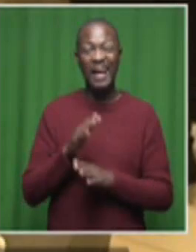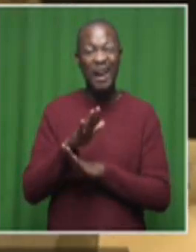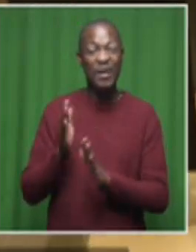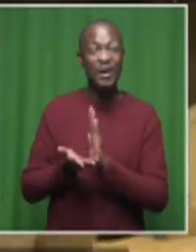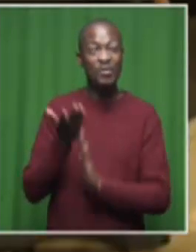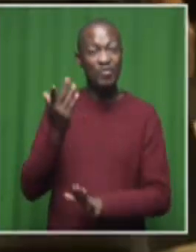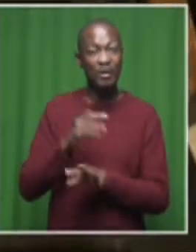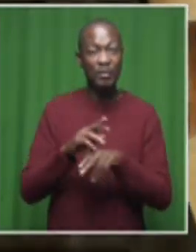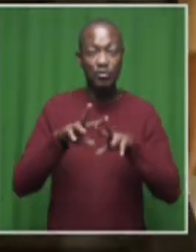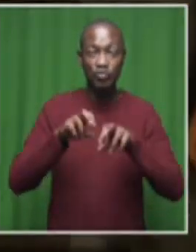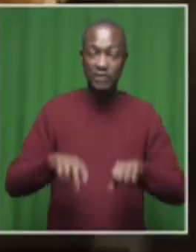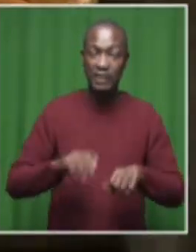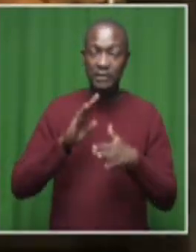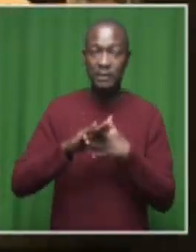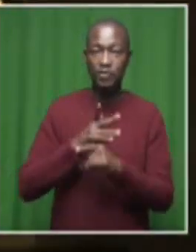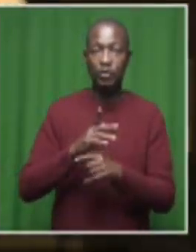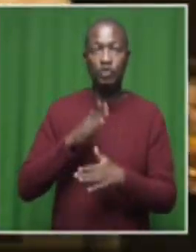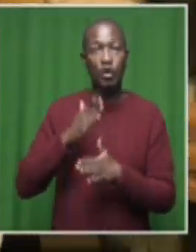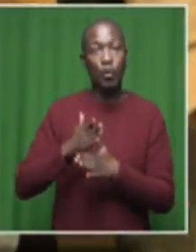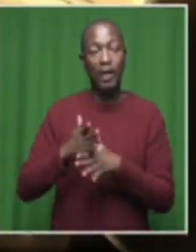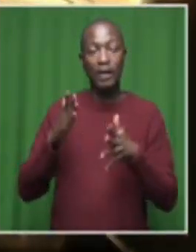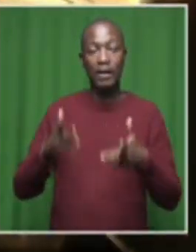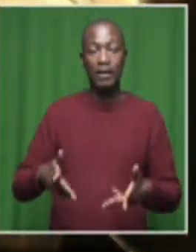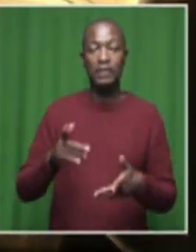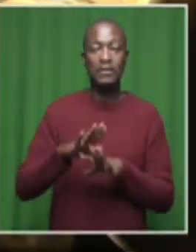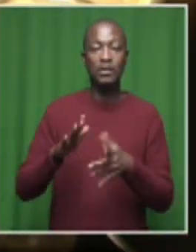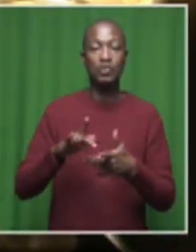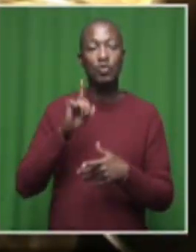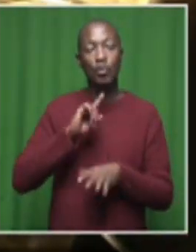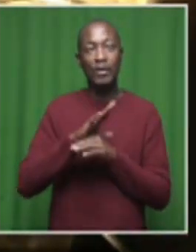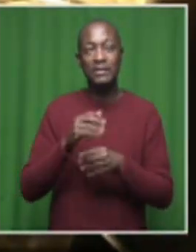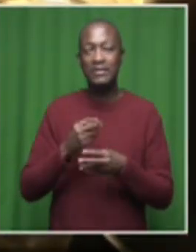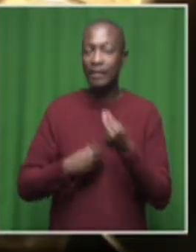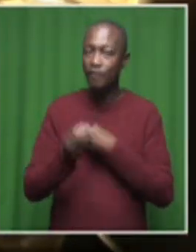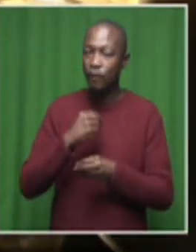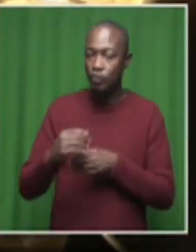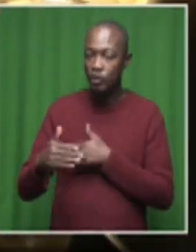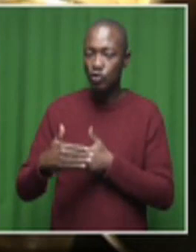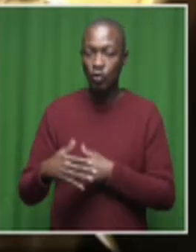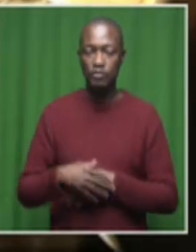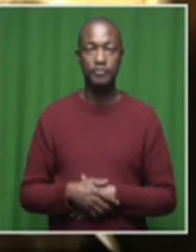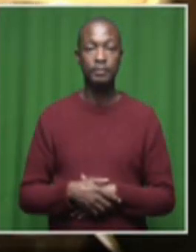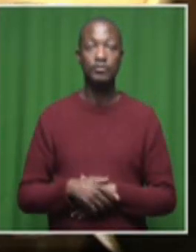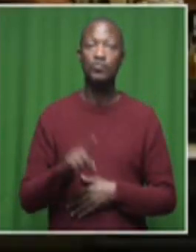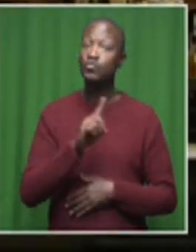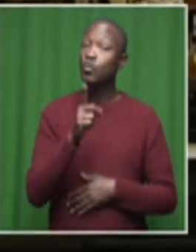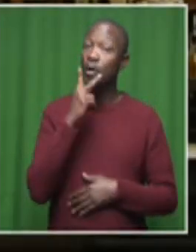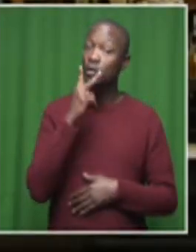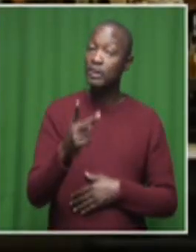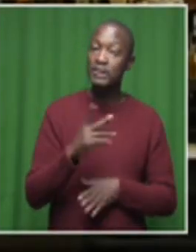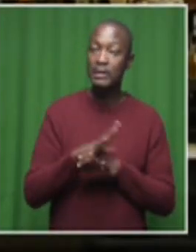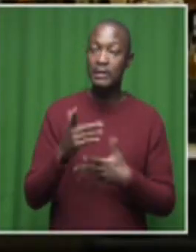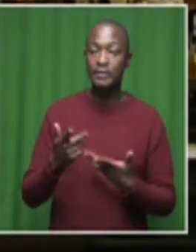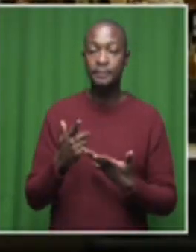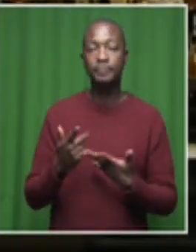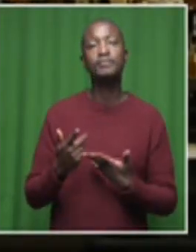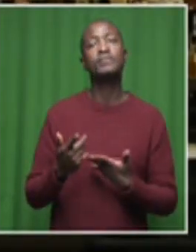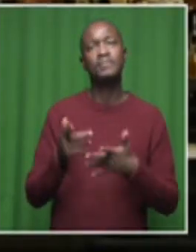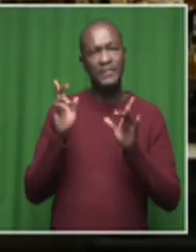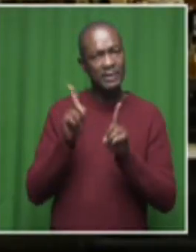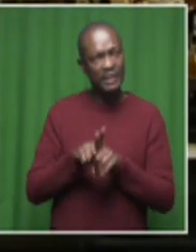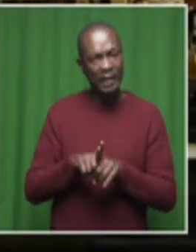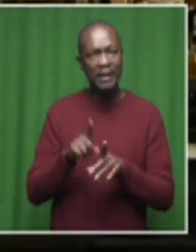the research, is mostly because workers often have food within close proximity. So what we're seeing is some of the trends remain the same